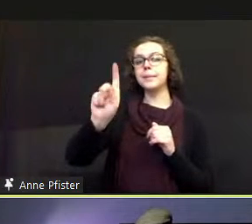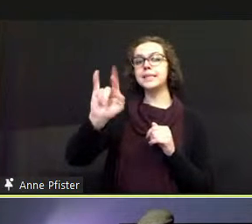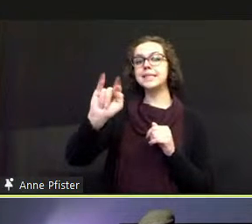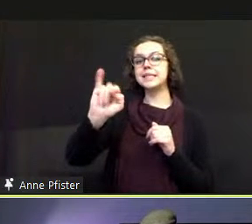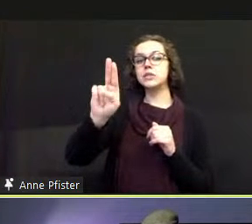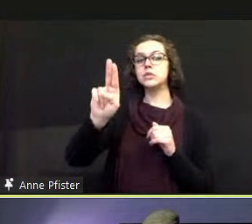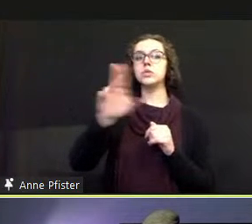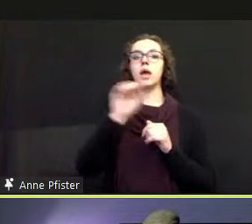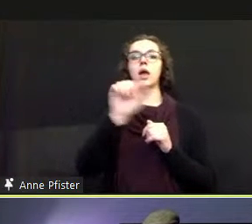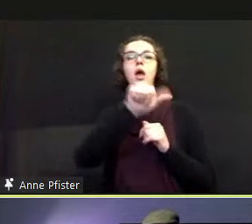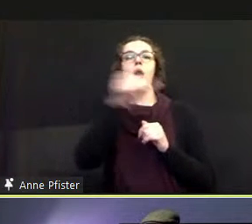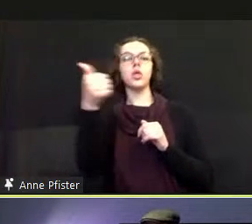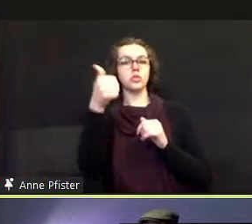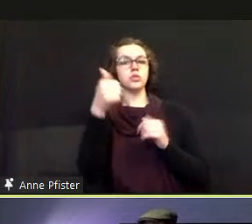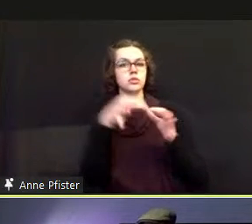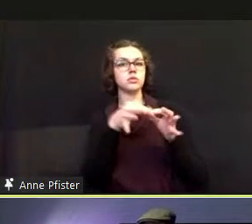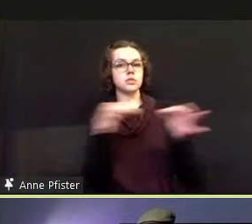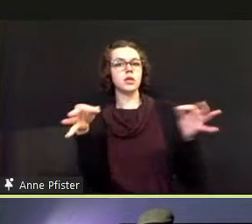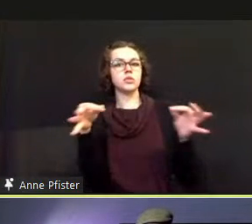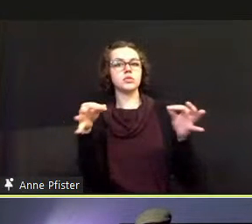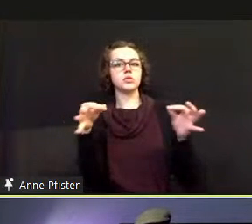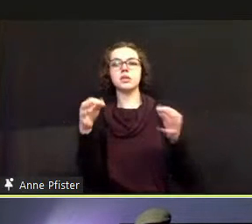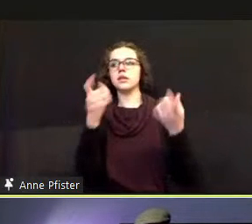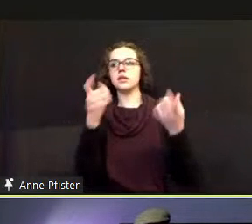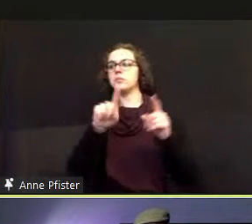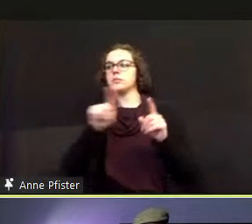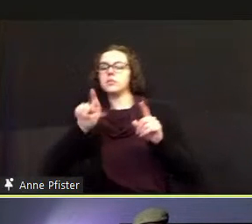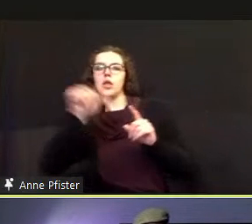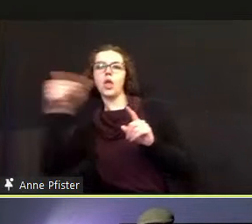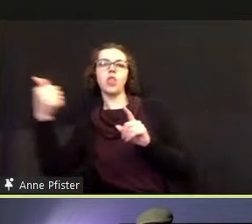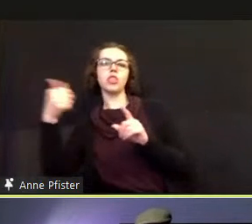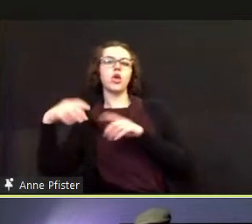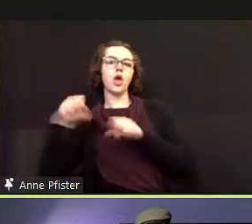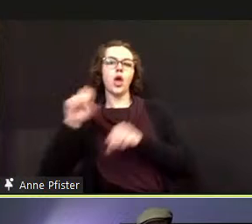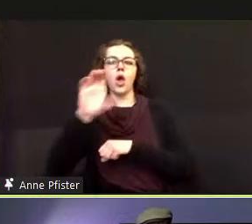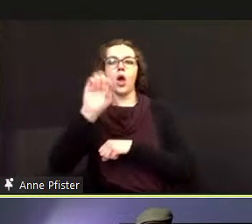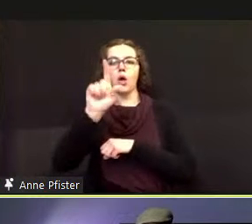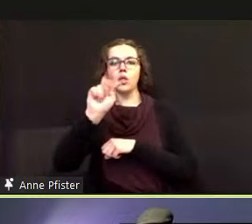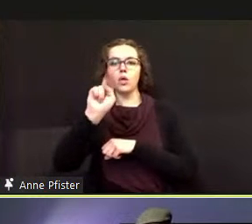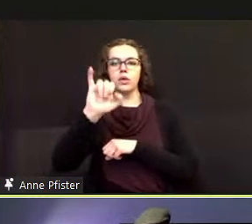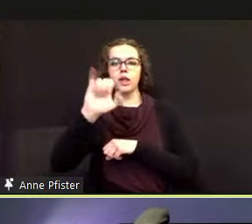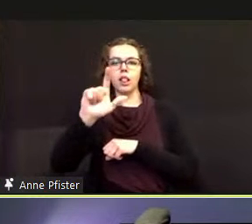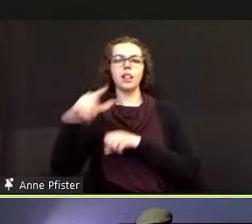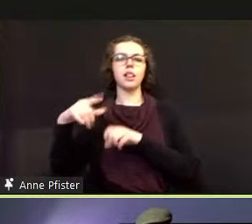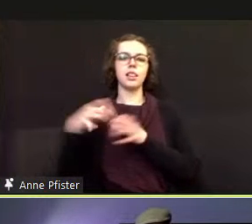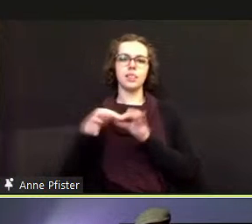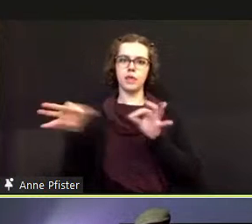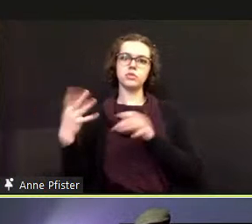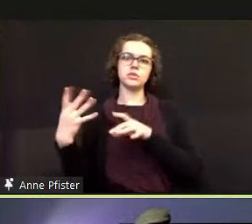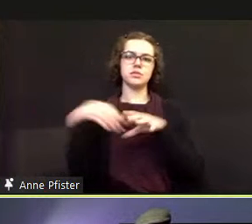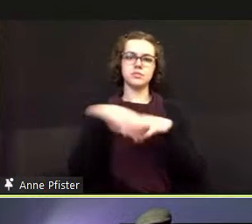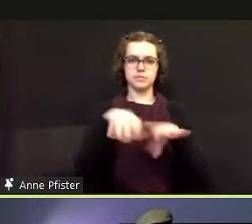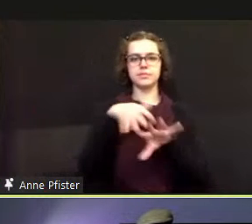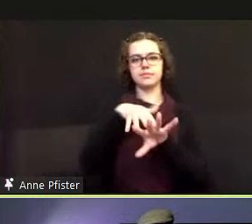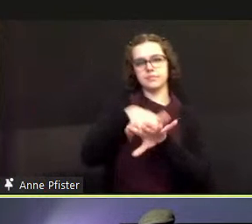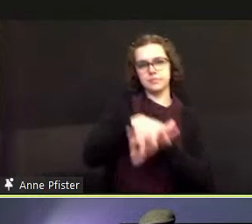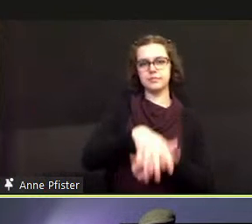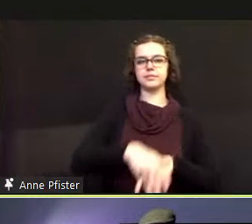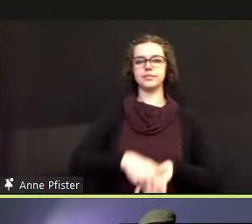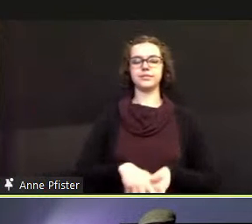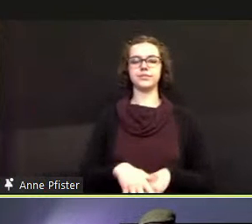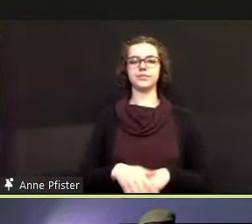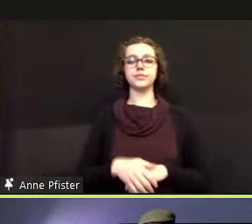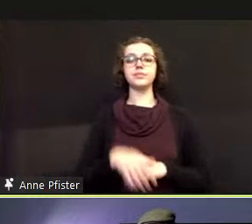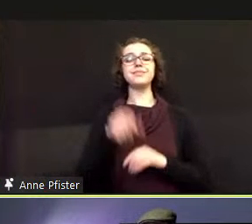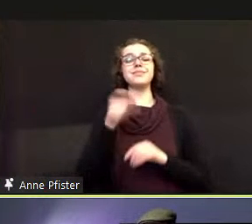in. And those areas are now referred to as Oran and Ras autonomous regions. And